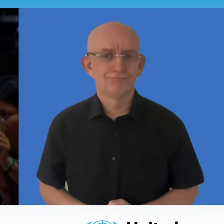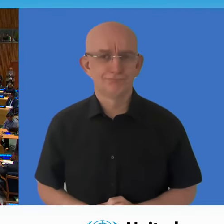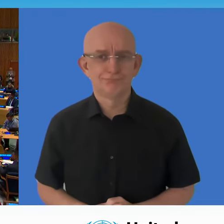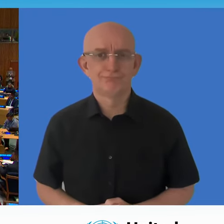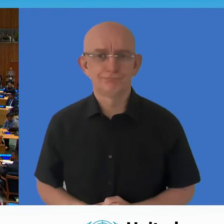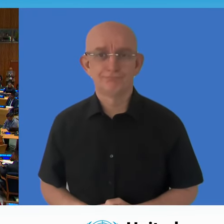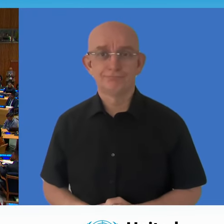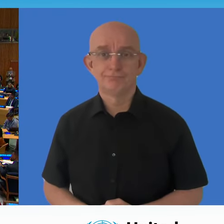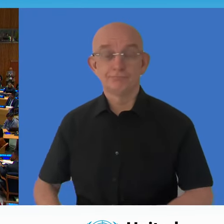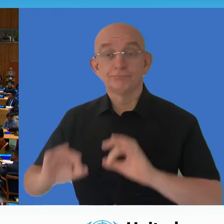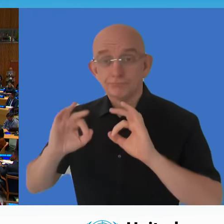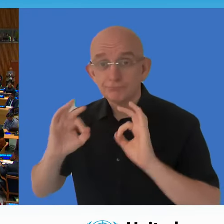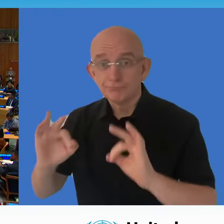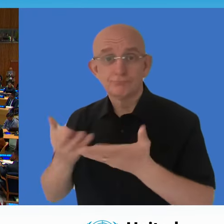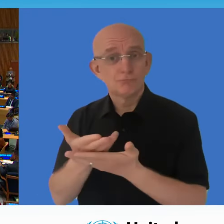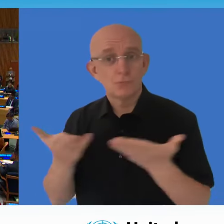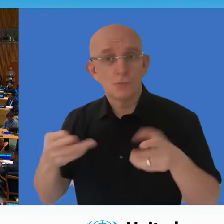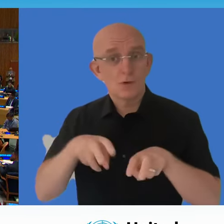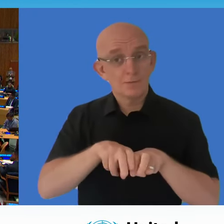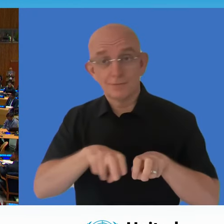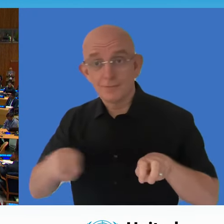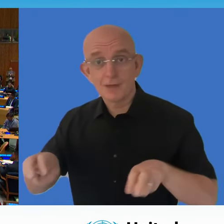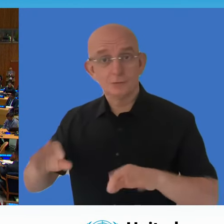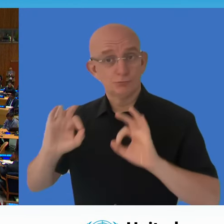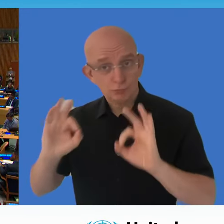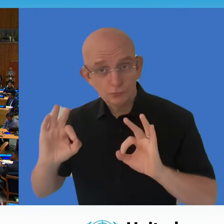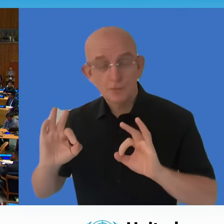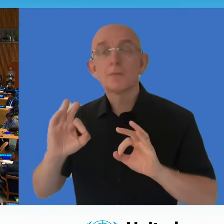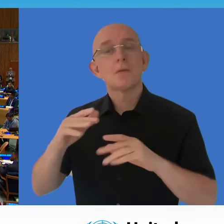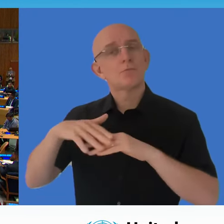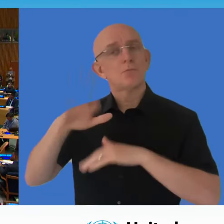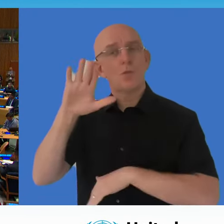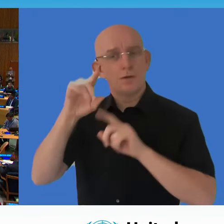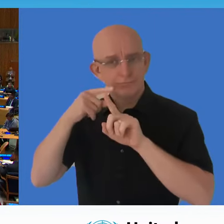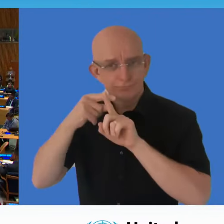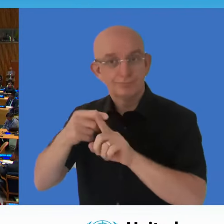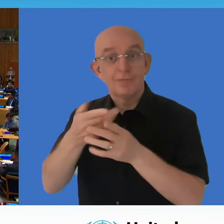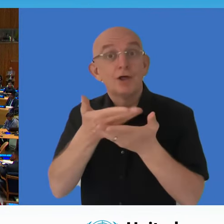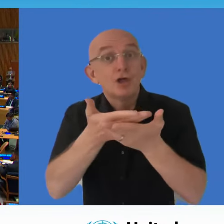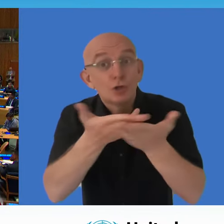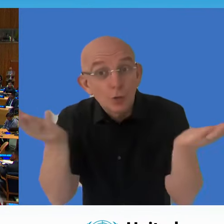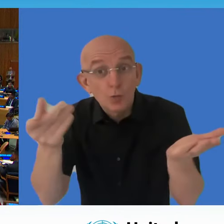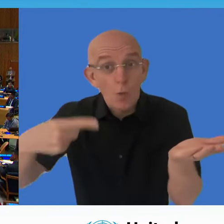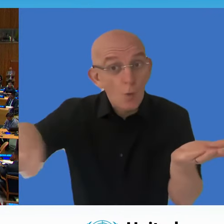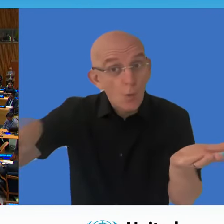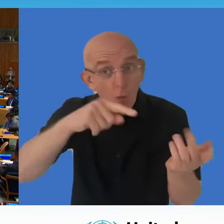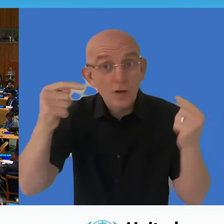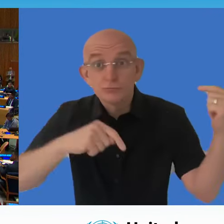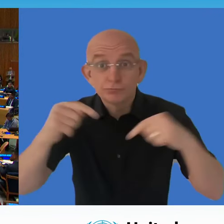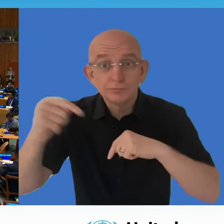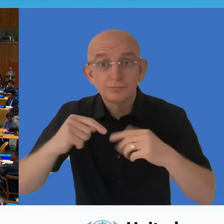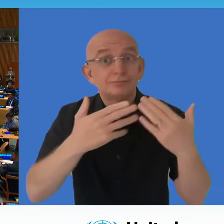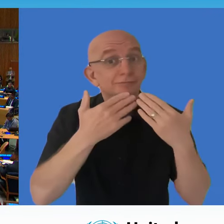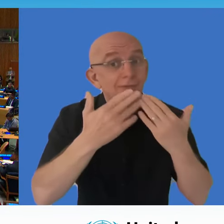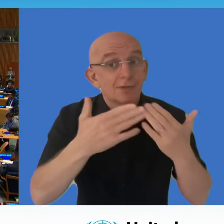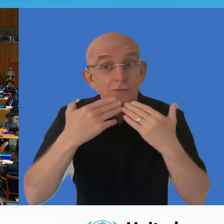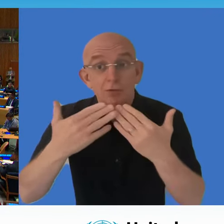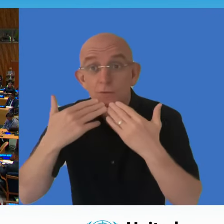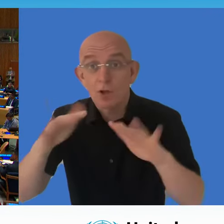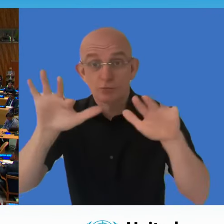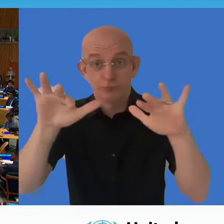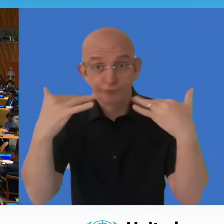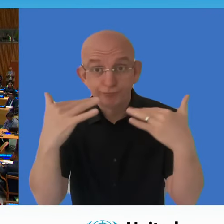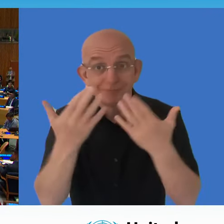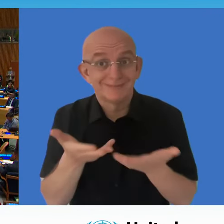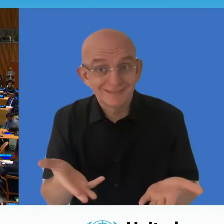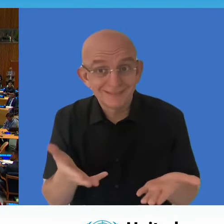and specifically thank you all for being here. And to follow the